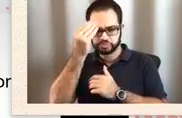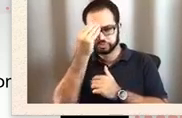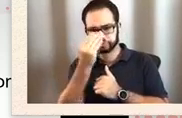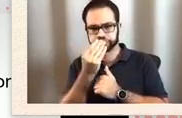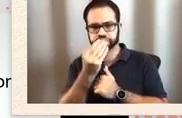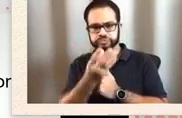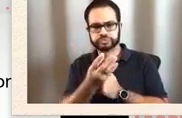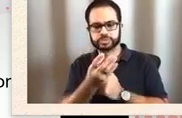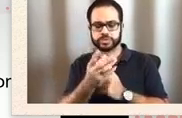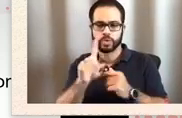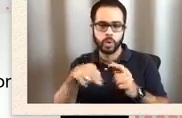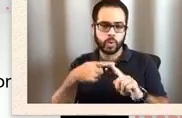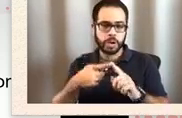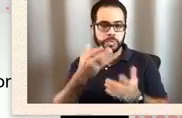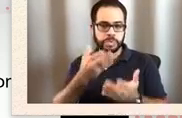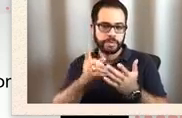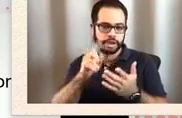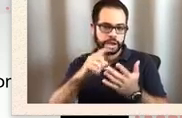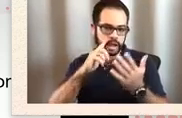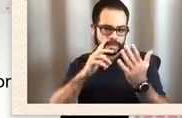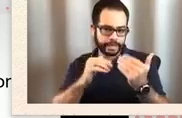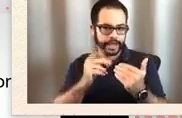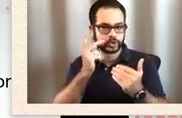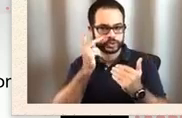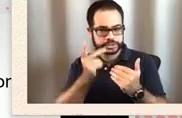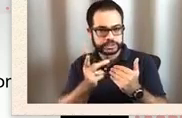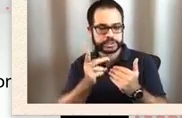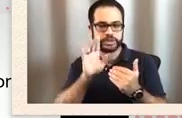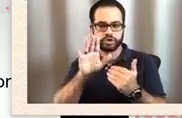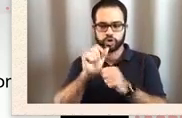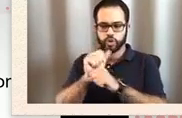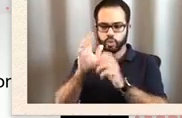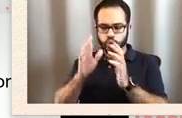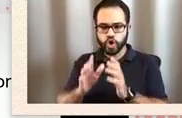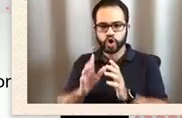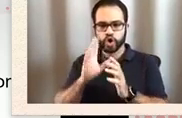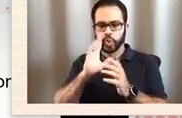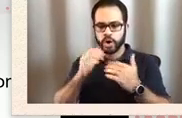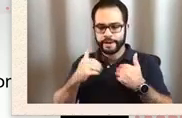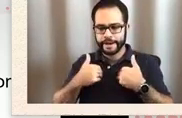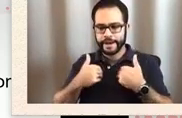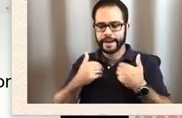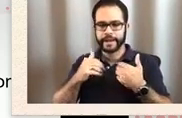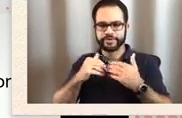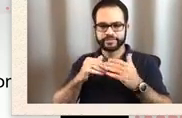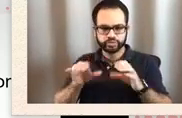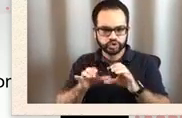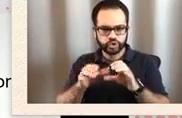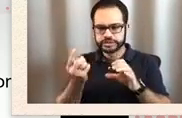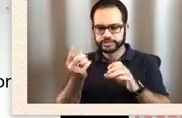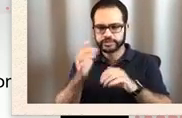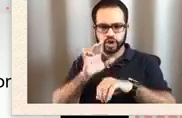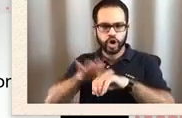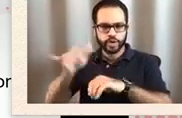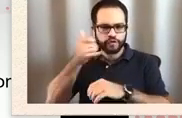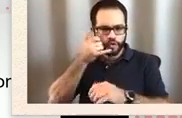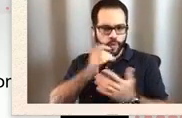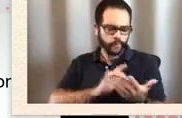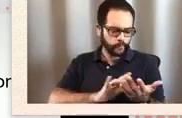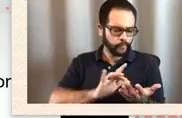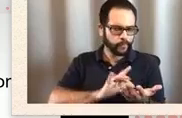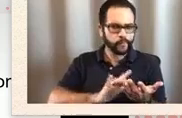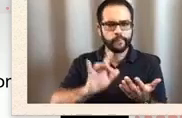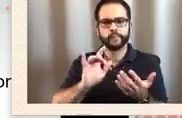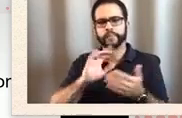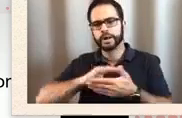when you might expect to see that your workers are going to be doing something on their phone or their tablet or their